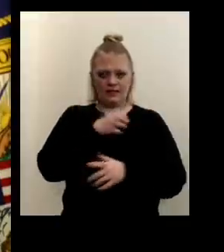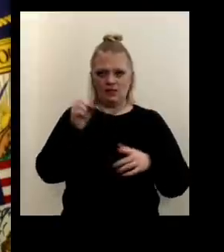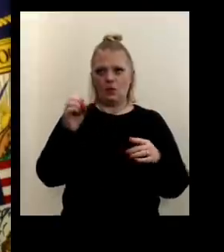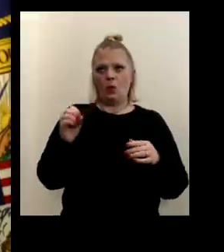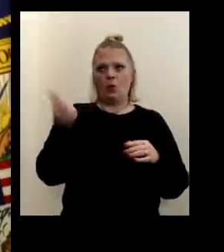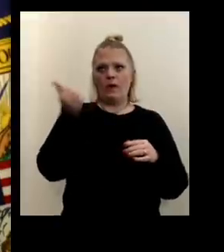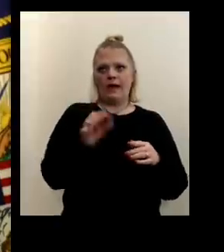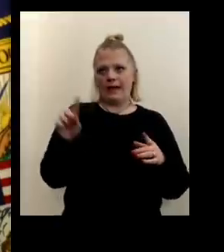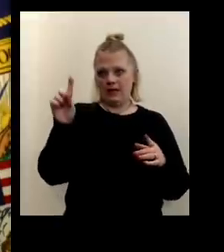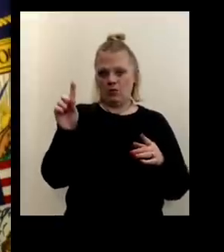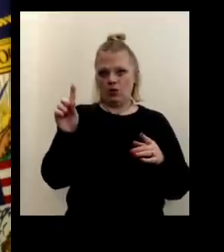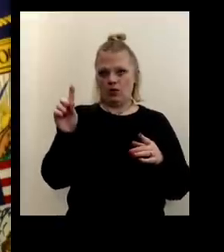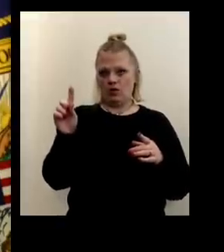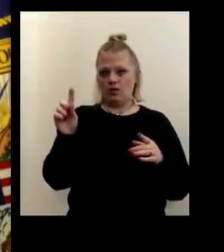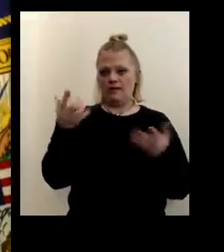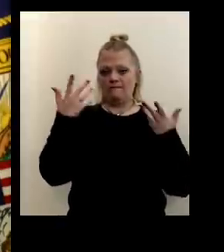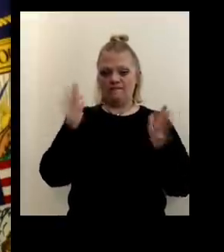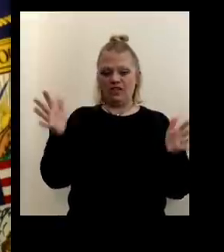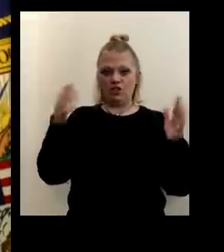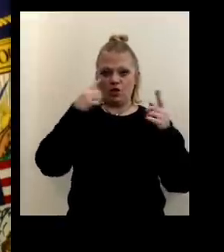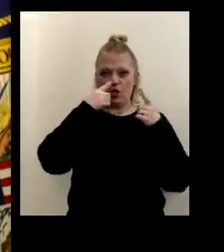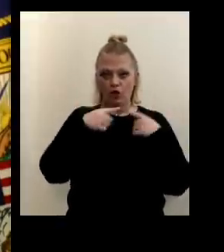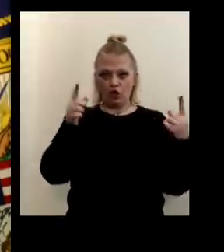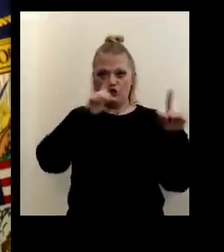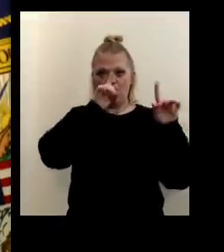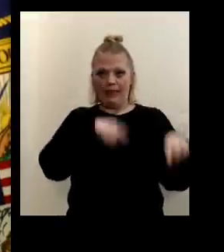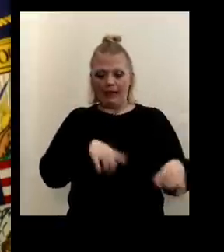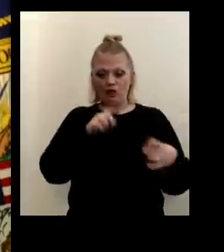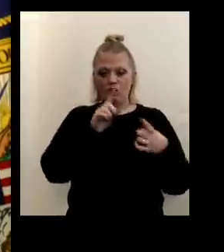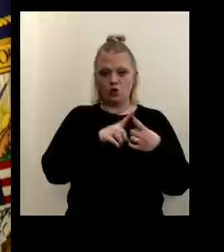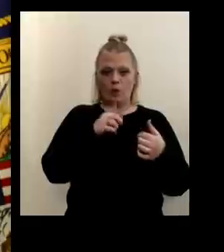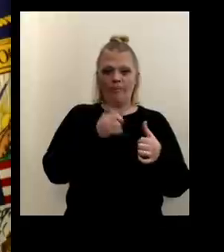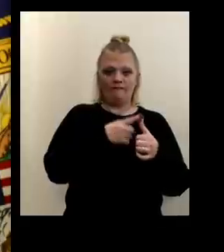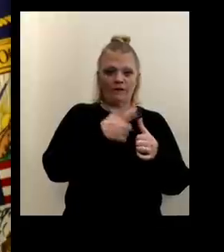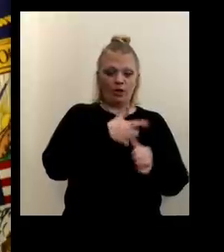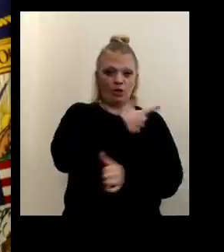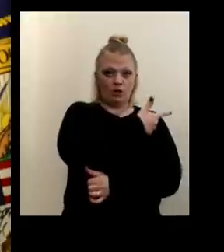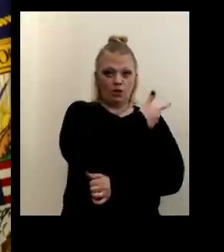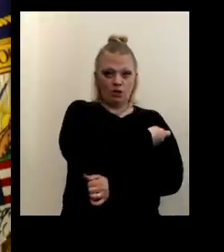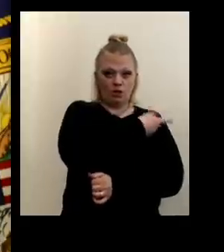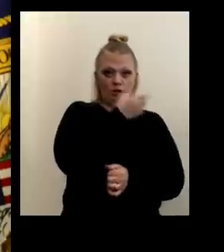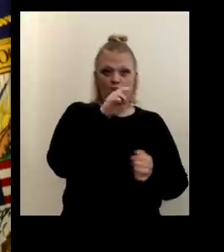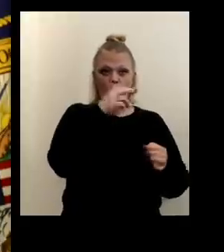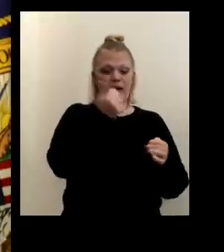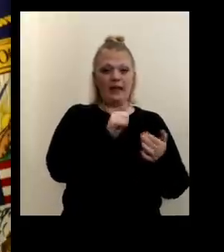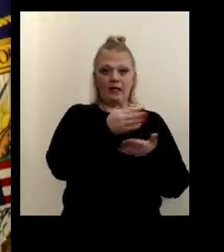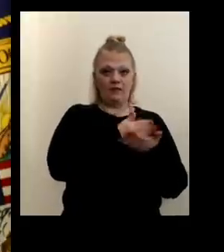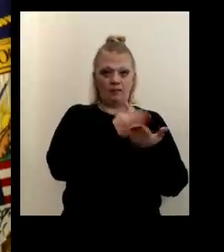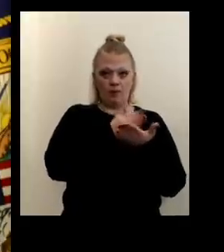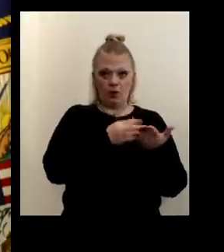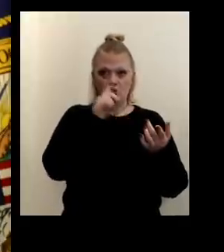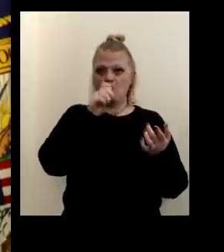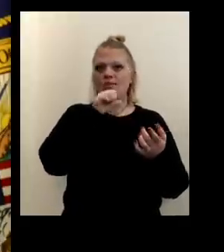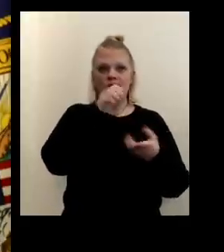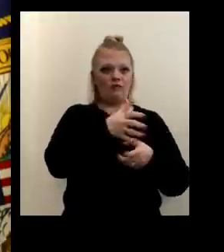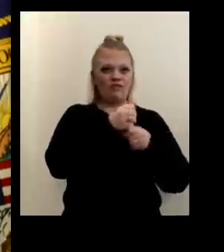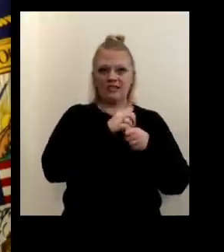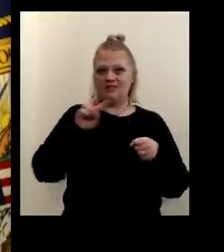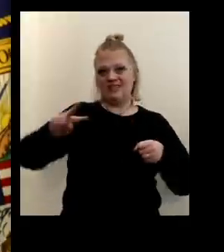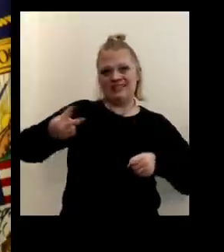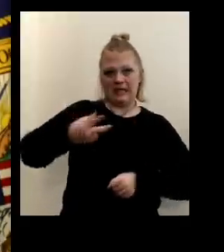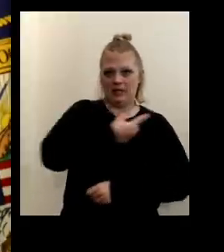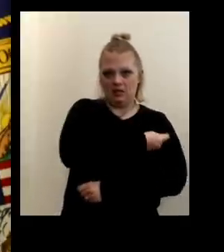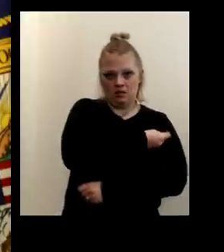anybody who has had an allergic reaction to, um, the first dose of vaccine or any of the components should not receive a second